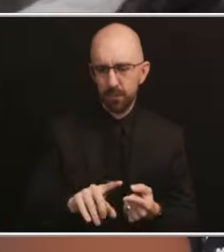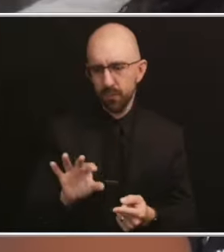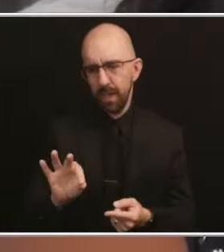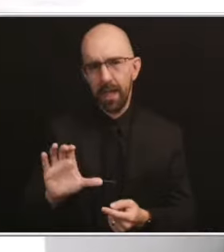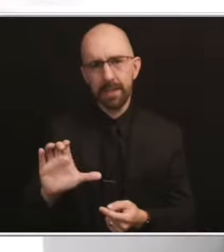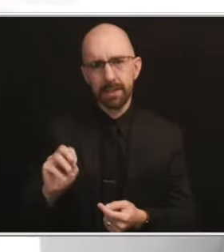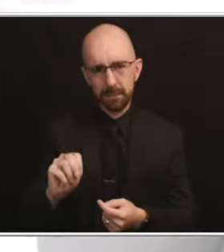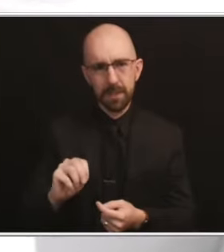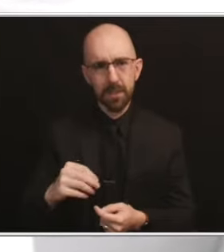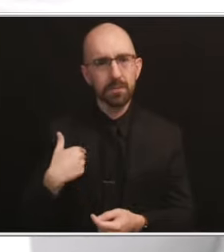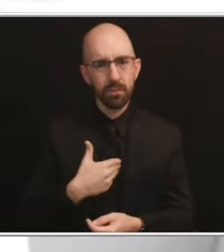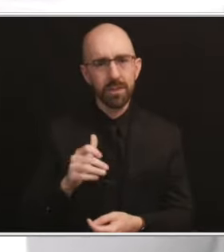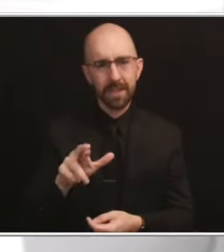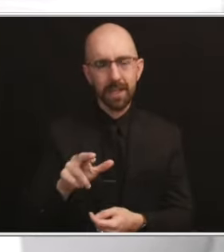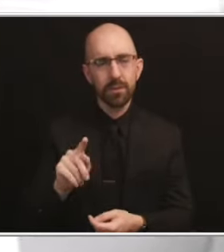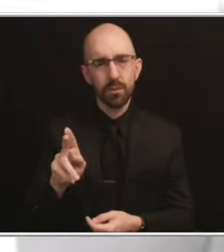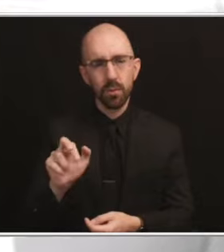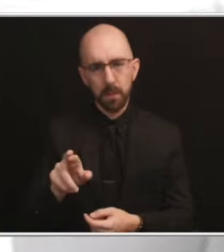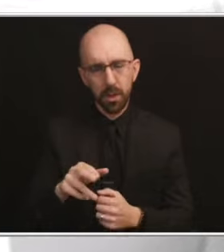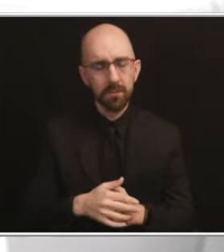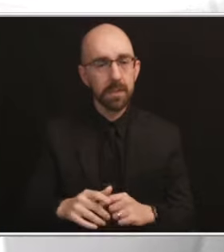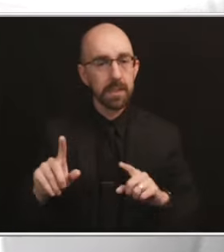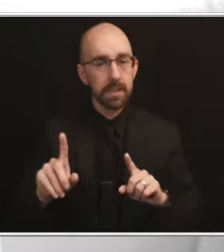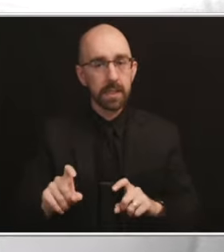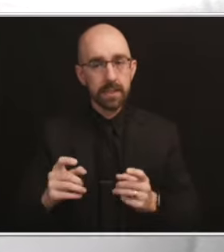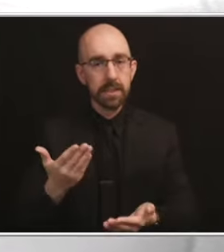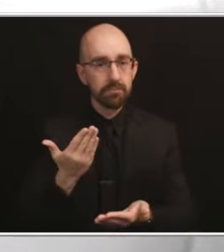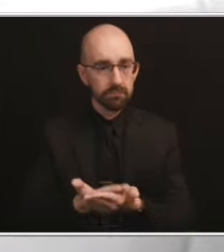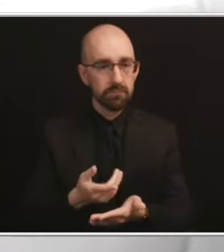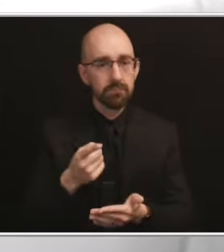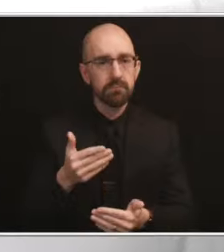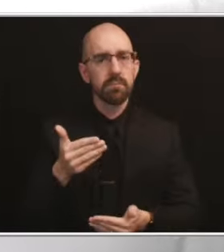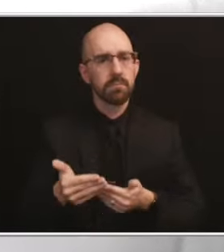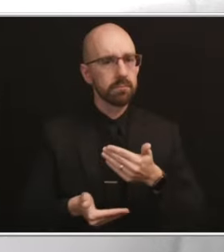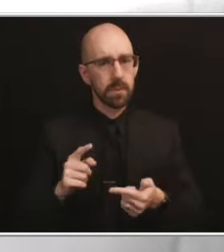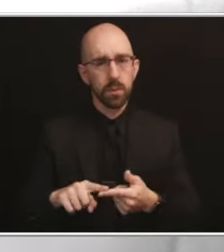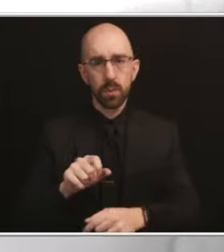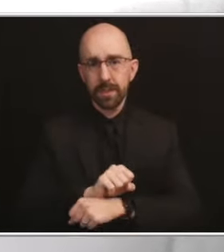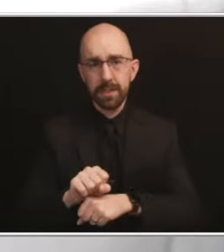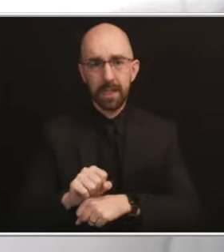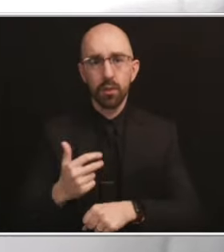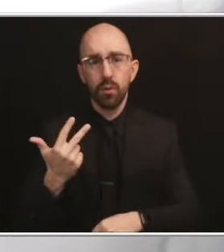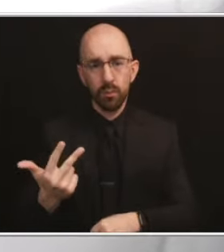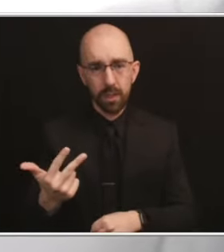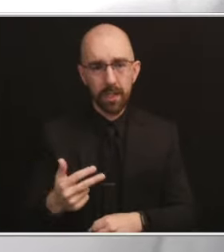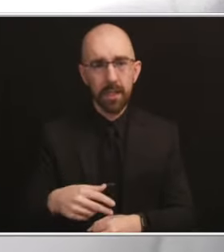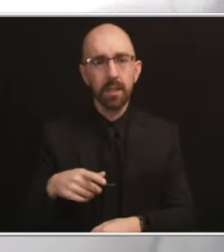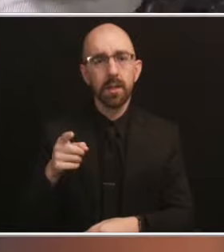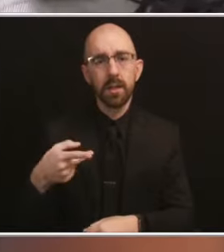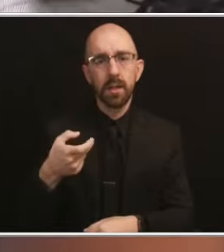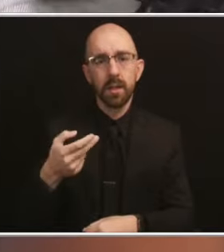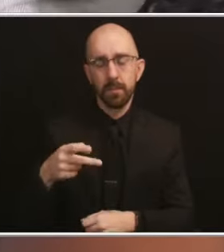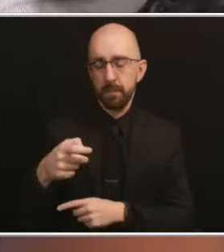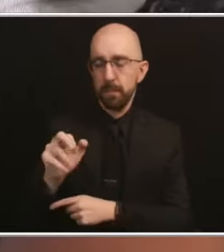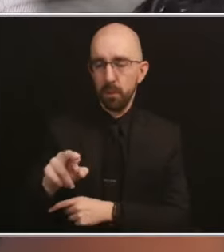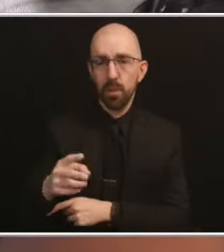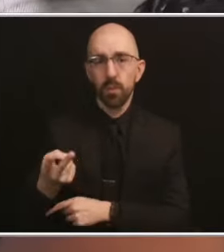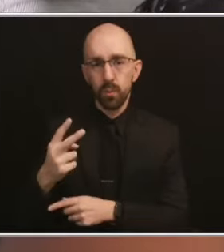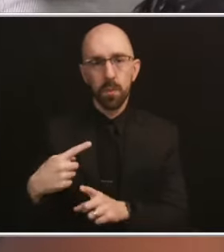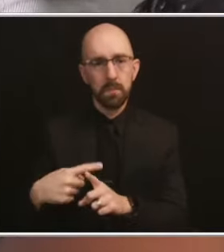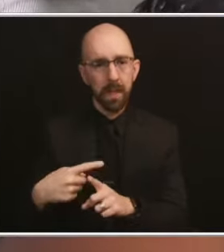tumor. Testing revealed it had progressed to stage 3 HER2 positive breast cancer. I heard